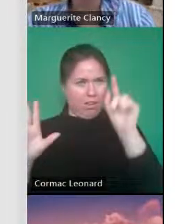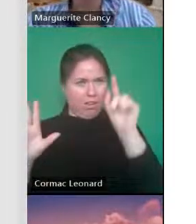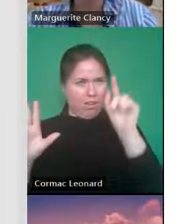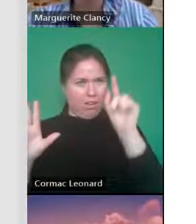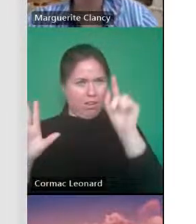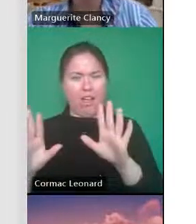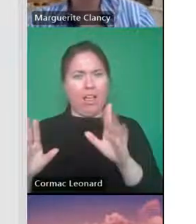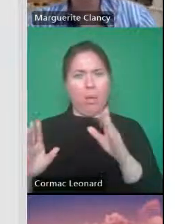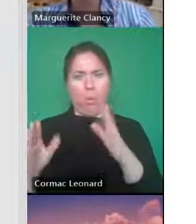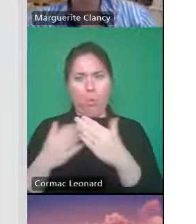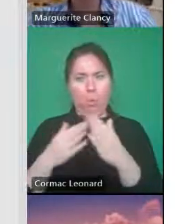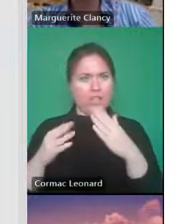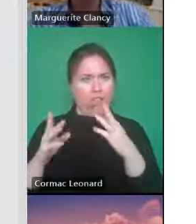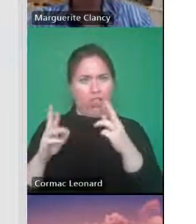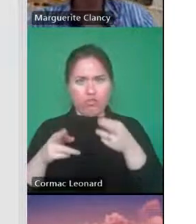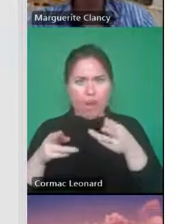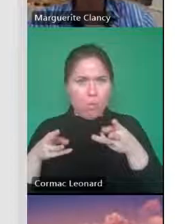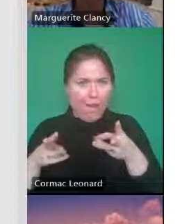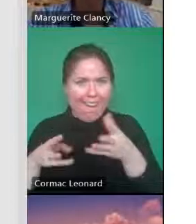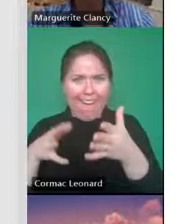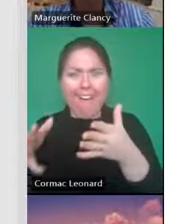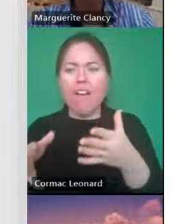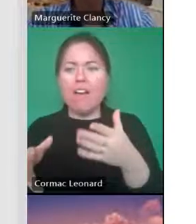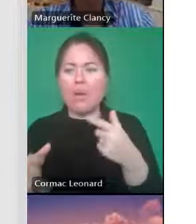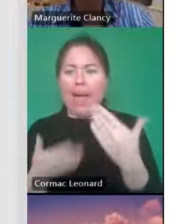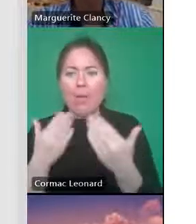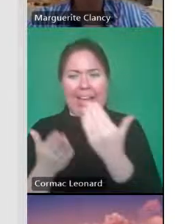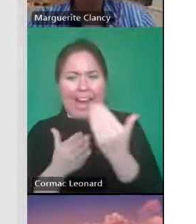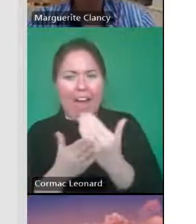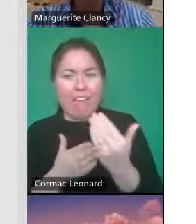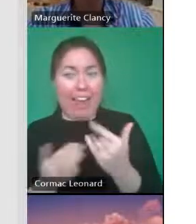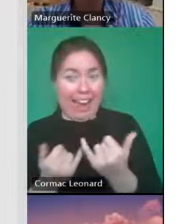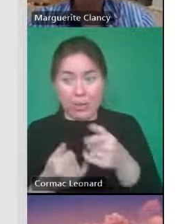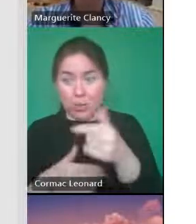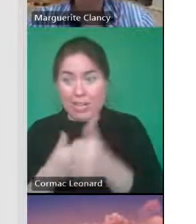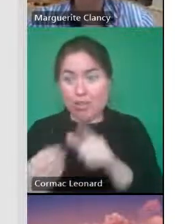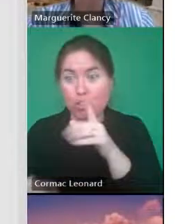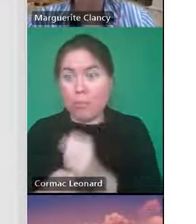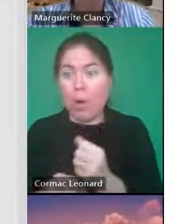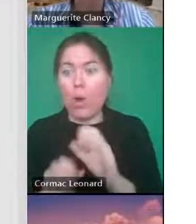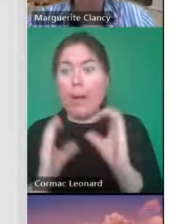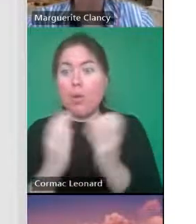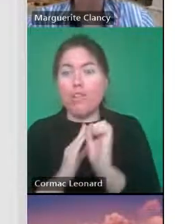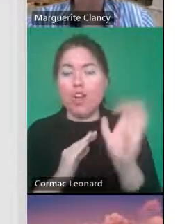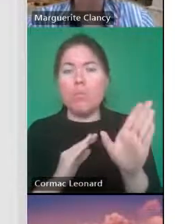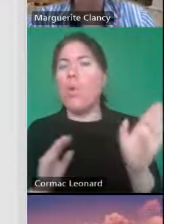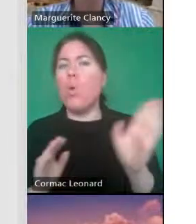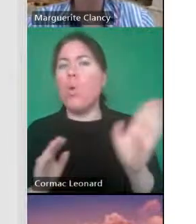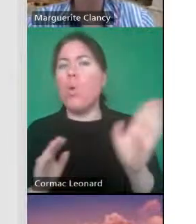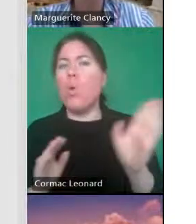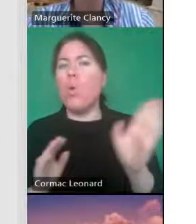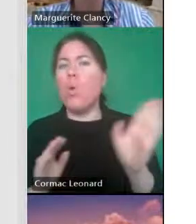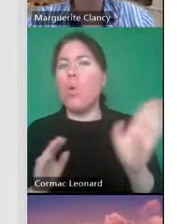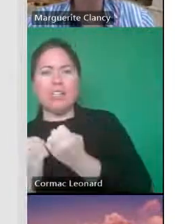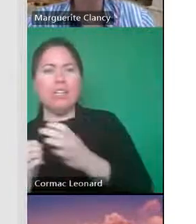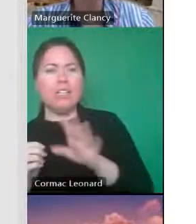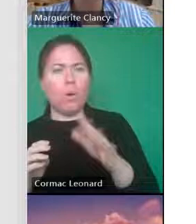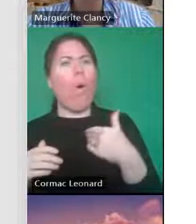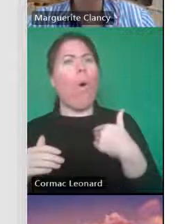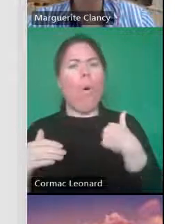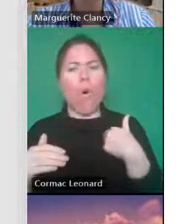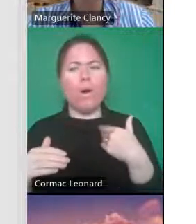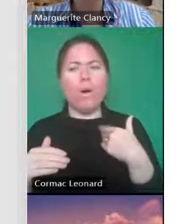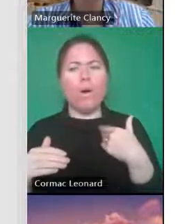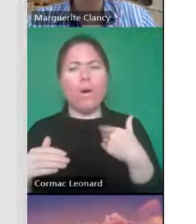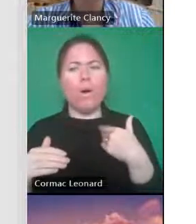that this is the correct pathway. And we mean here today sending in community referrals. As Marguerite said, if anybody is working in a